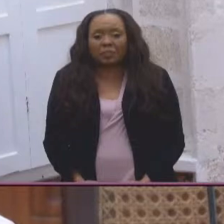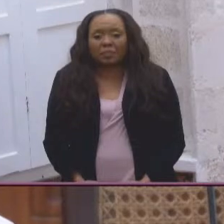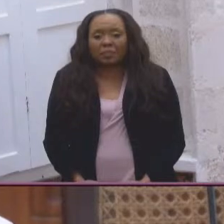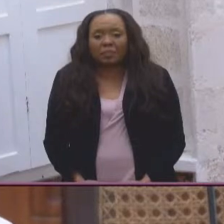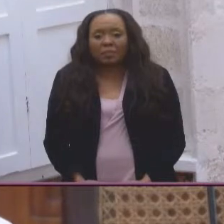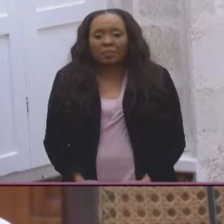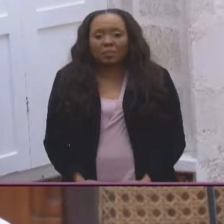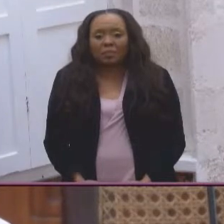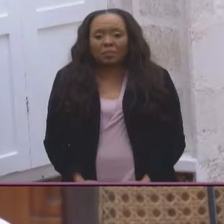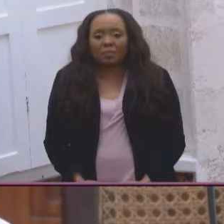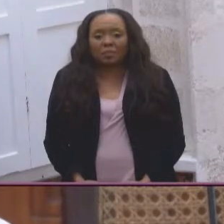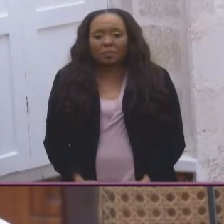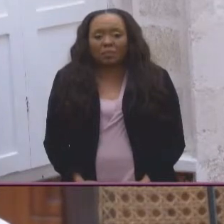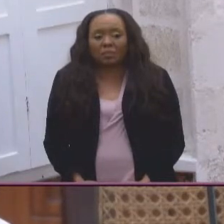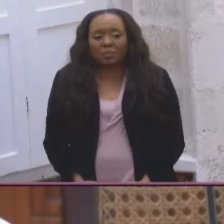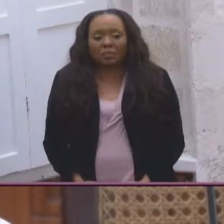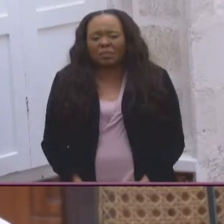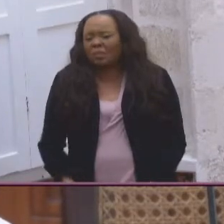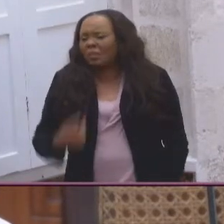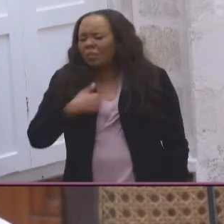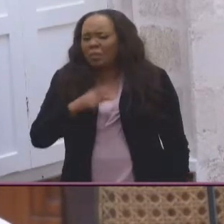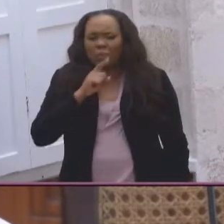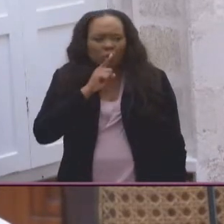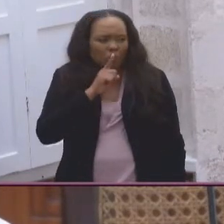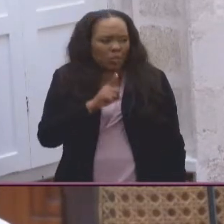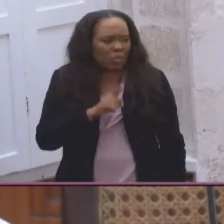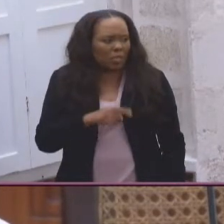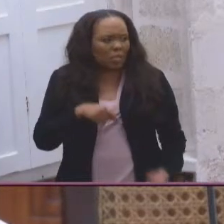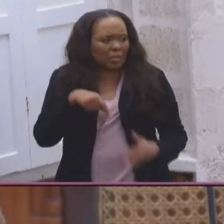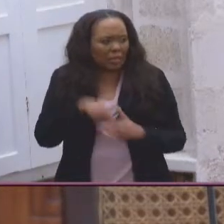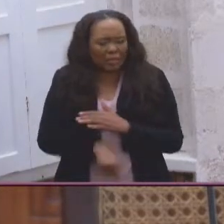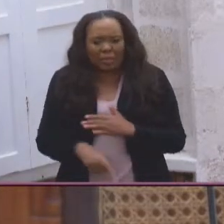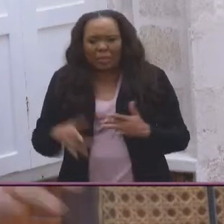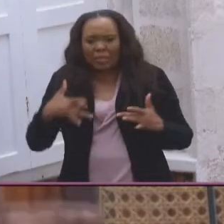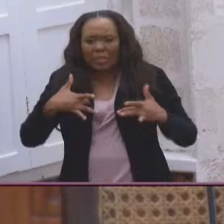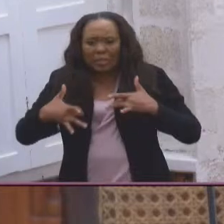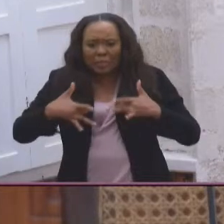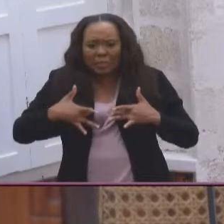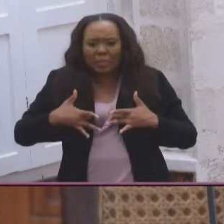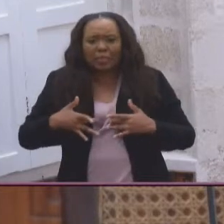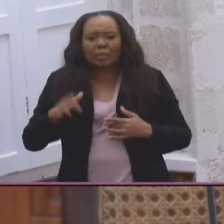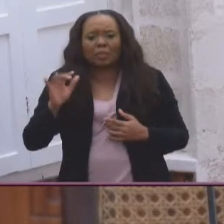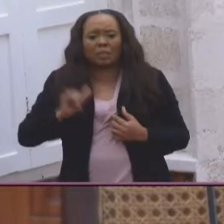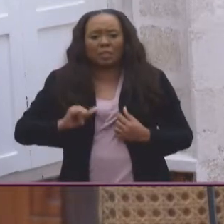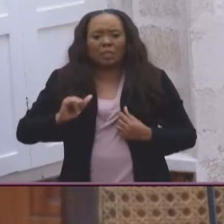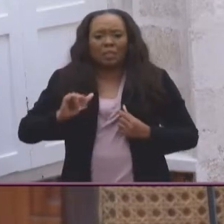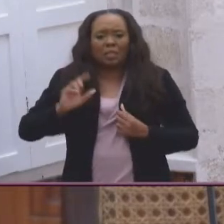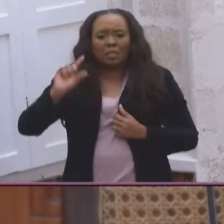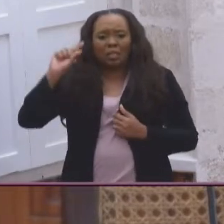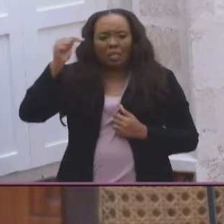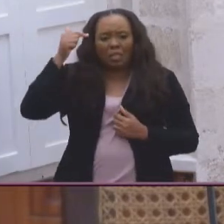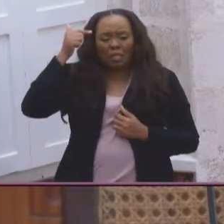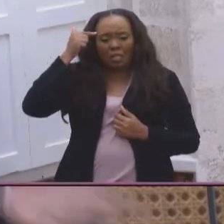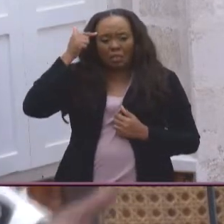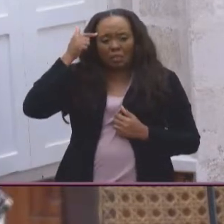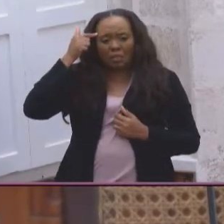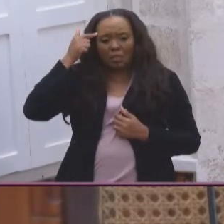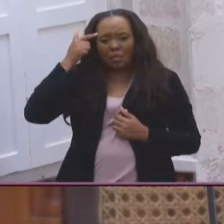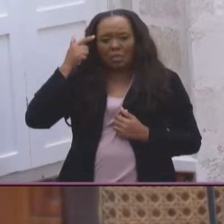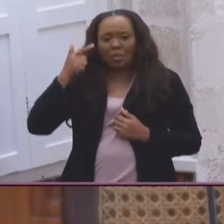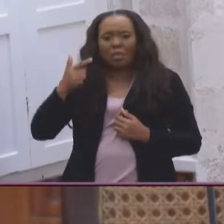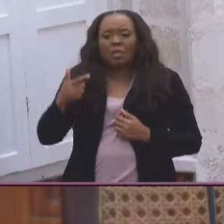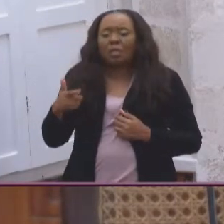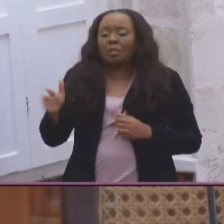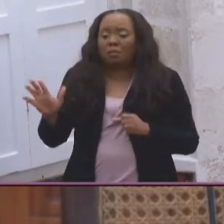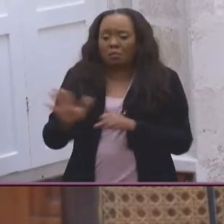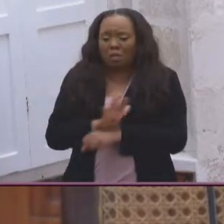about the suggestion that government is the principal offender. All